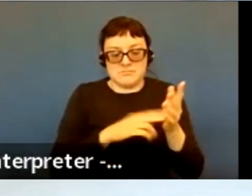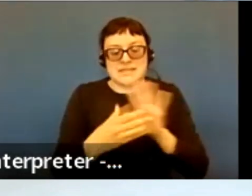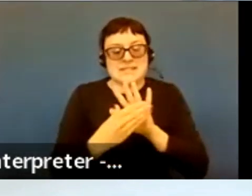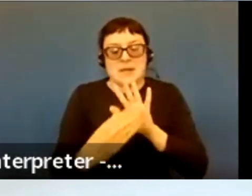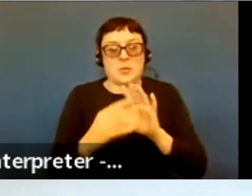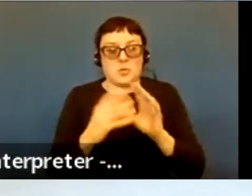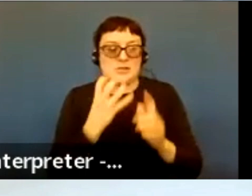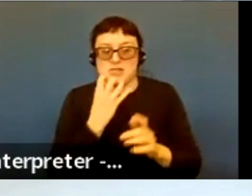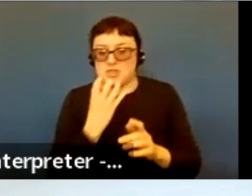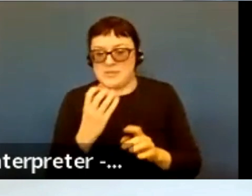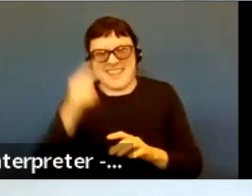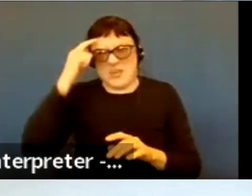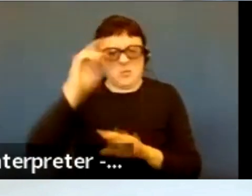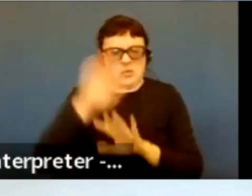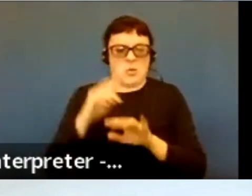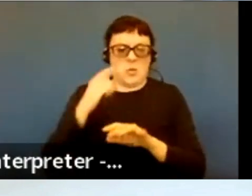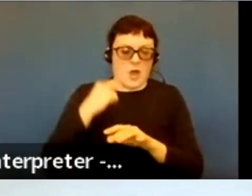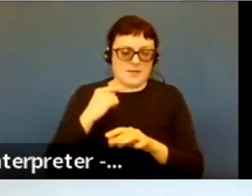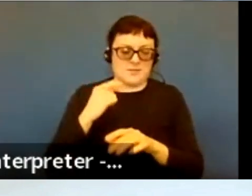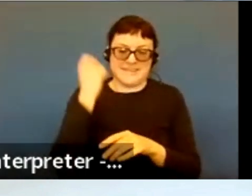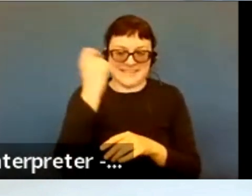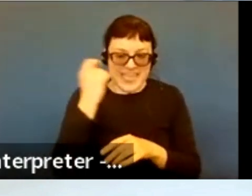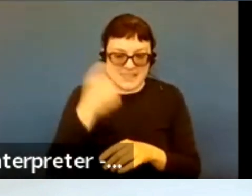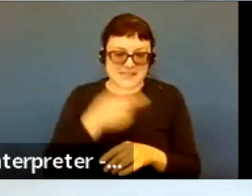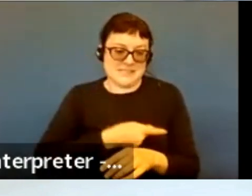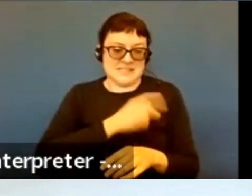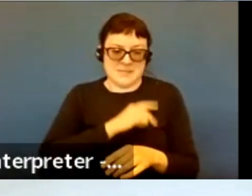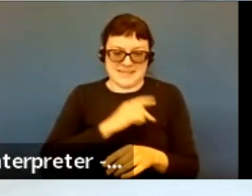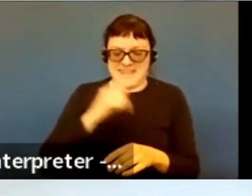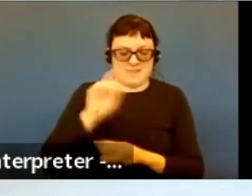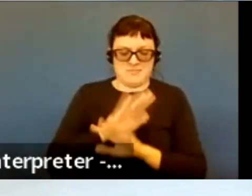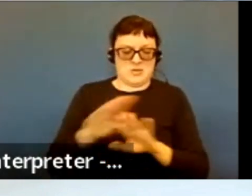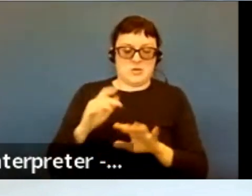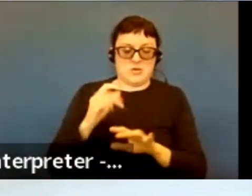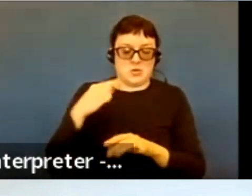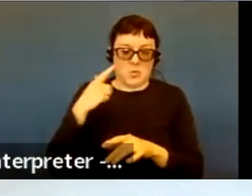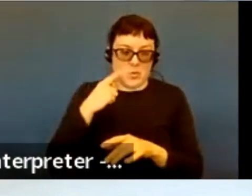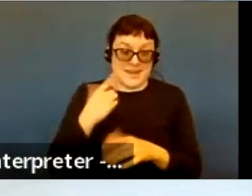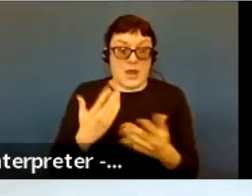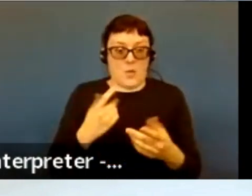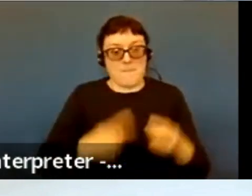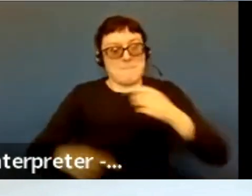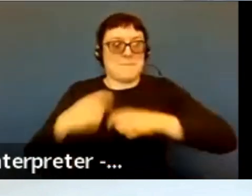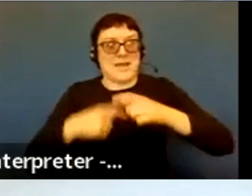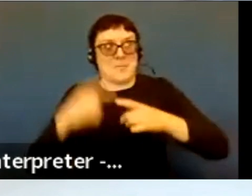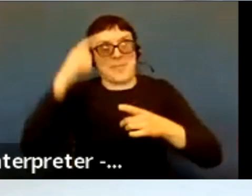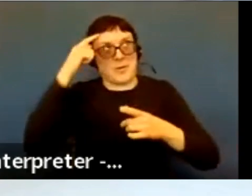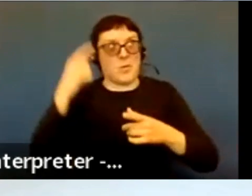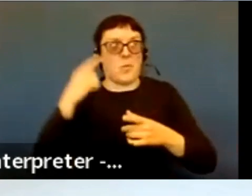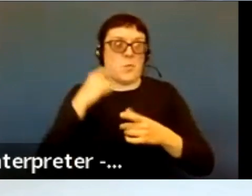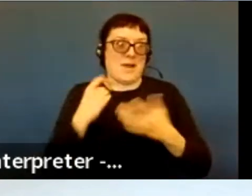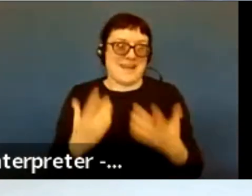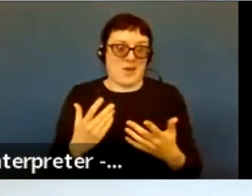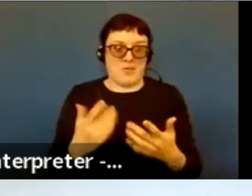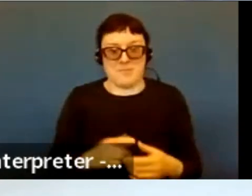Italians and Spanish people were not white, and they've all been made white recently to swell the ranks.